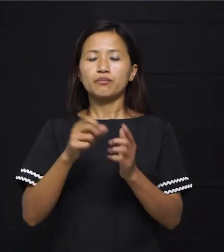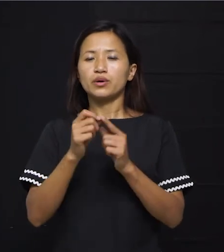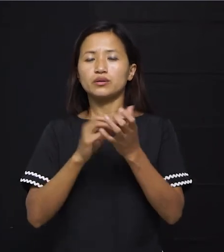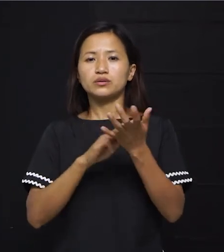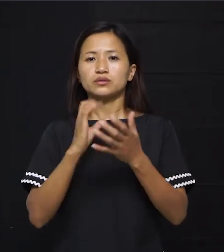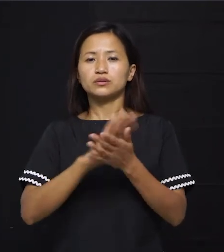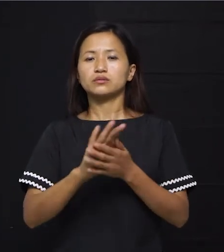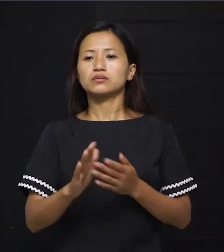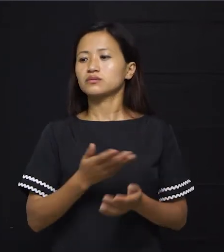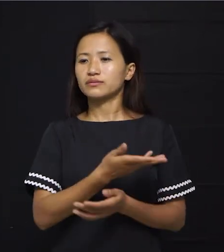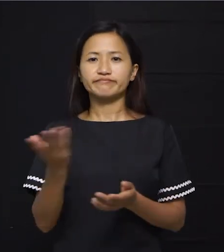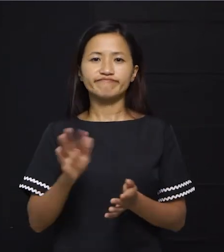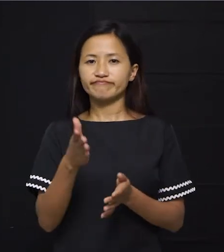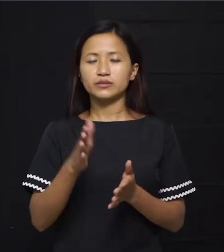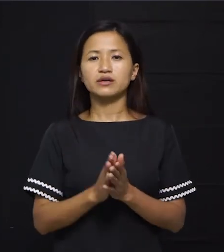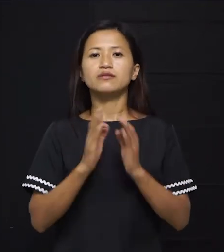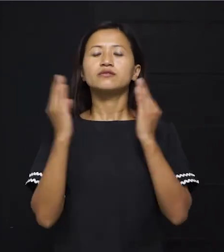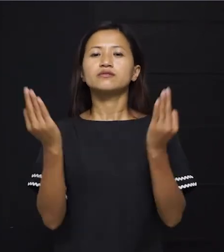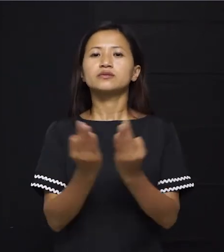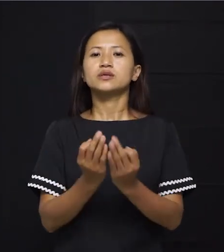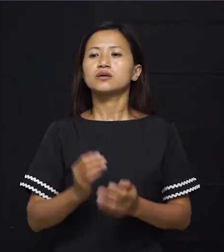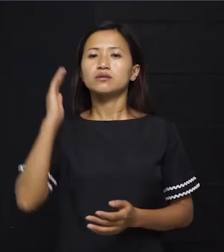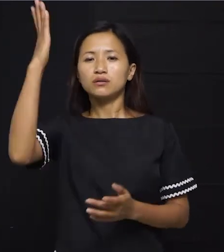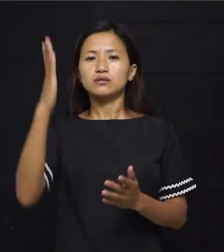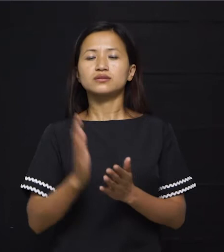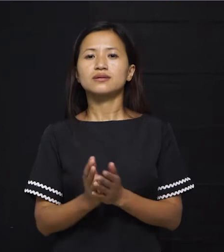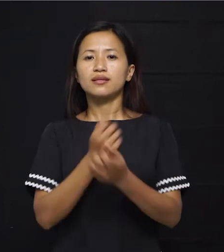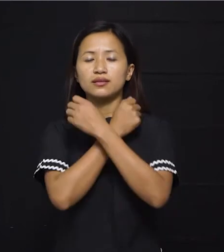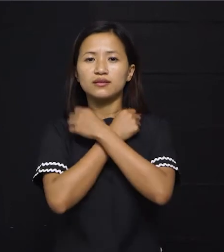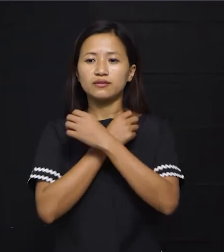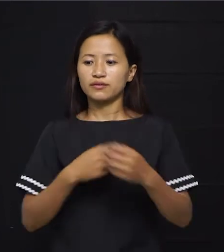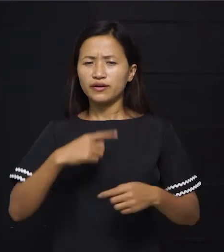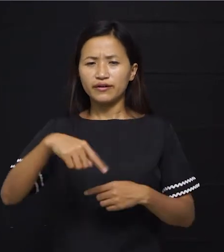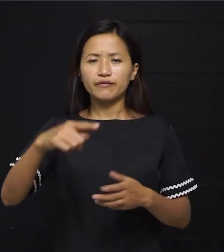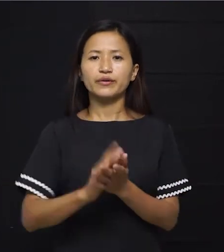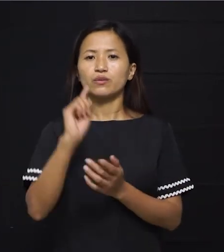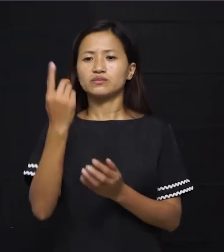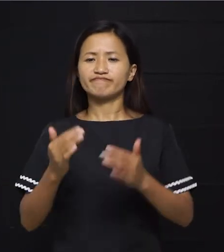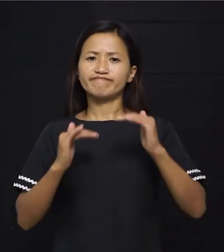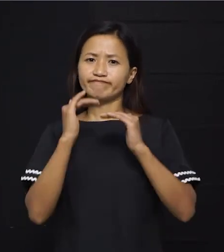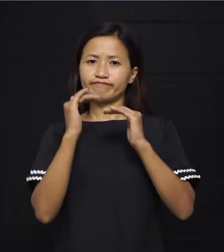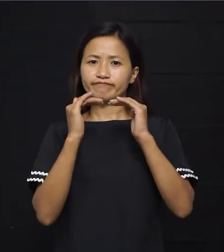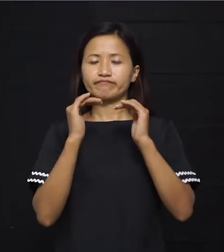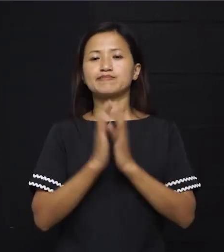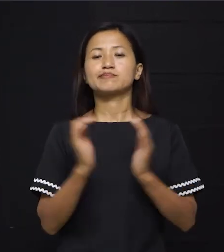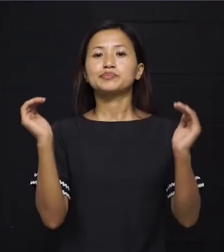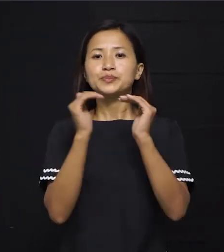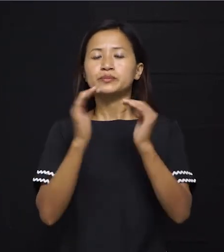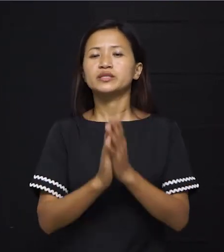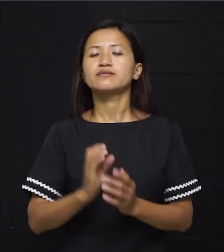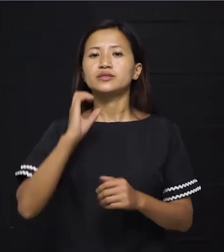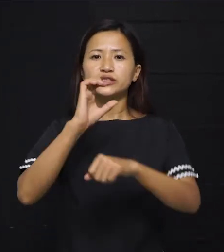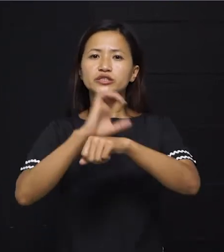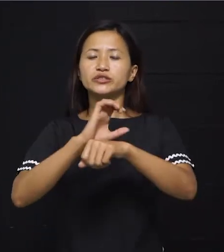have a family, okay? God loves everyone equally. You have been studying about this. You have been learning from churches and